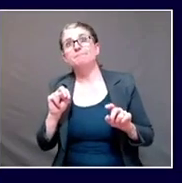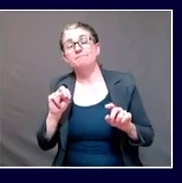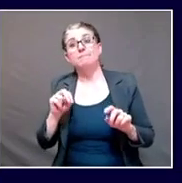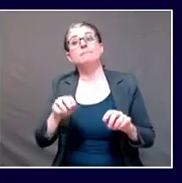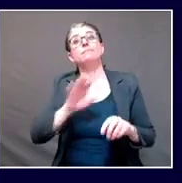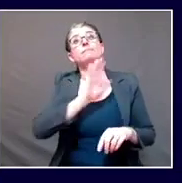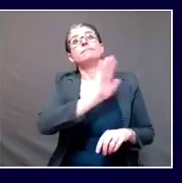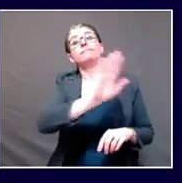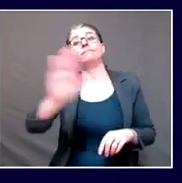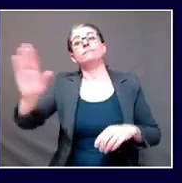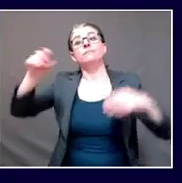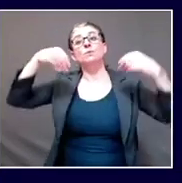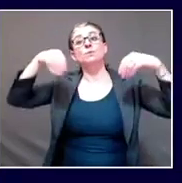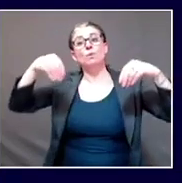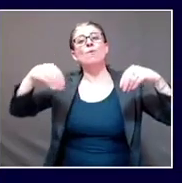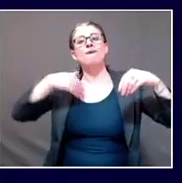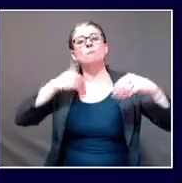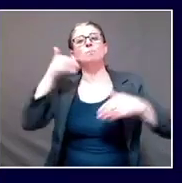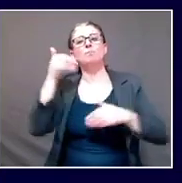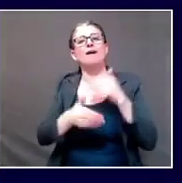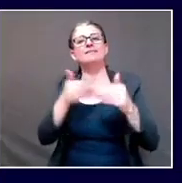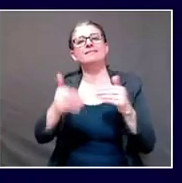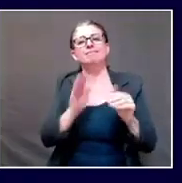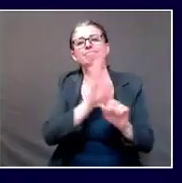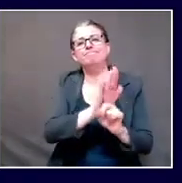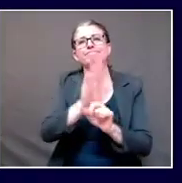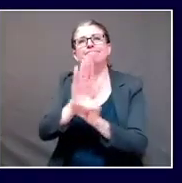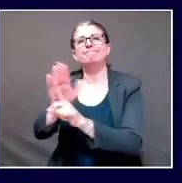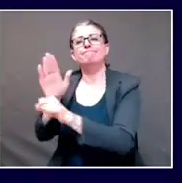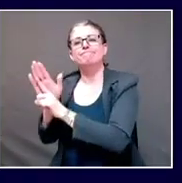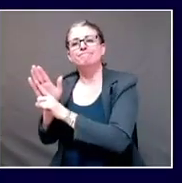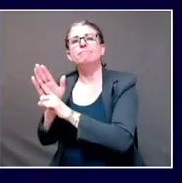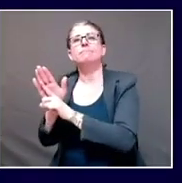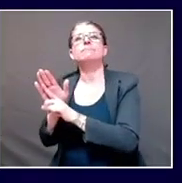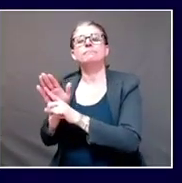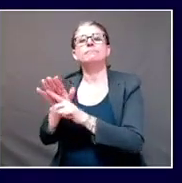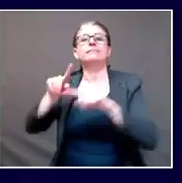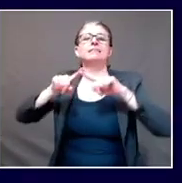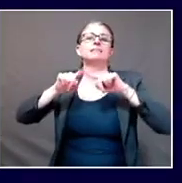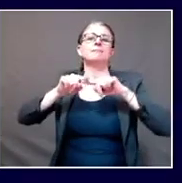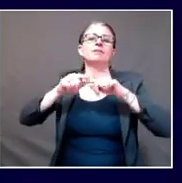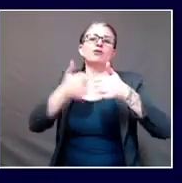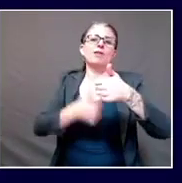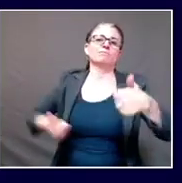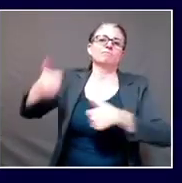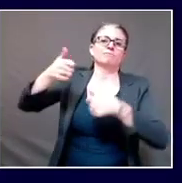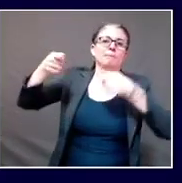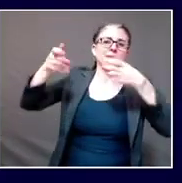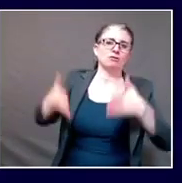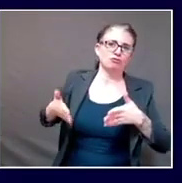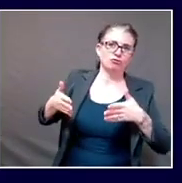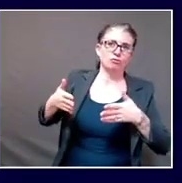centered around kind of managers stepping in and being helpful. But certainly, you know, we are part, part of the reason to this